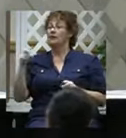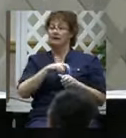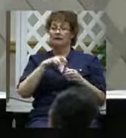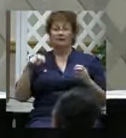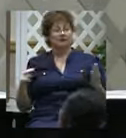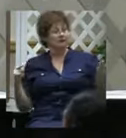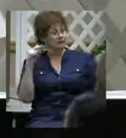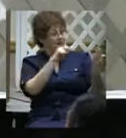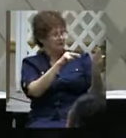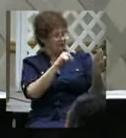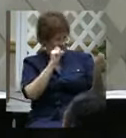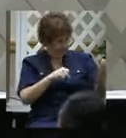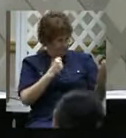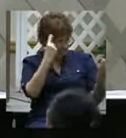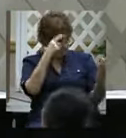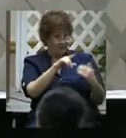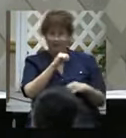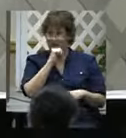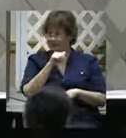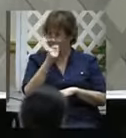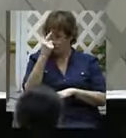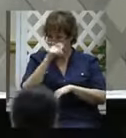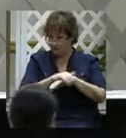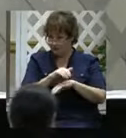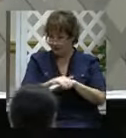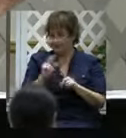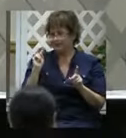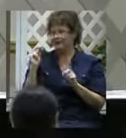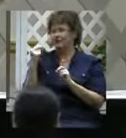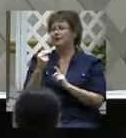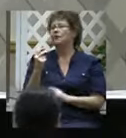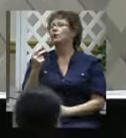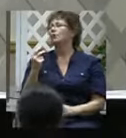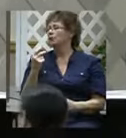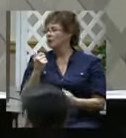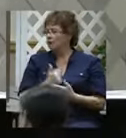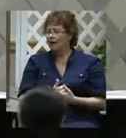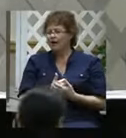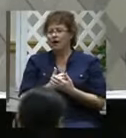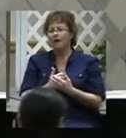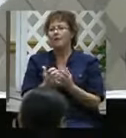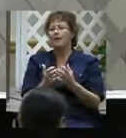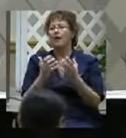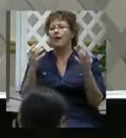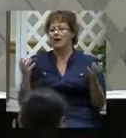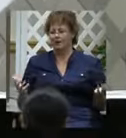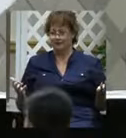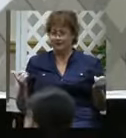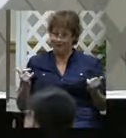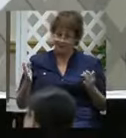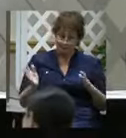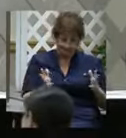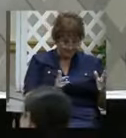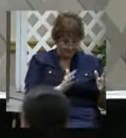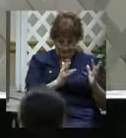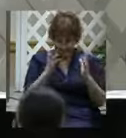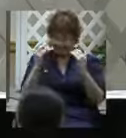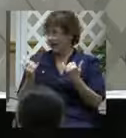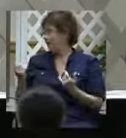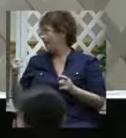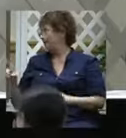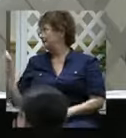document, and just seeing things from their perspective. We'll do little tweaks like that go a long way. So we've done all these things, and now this